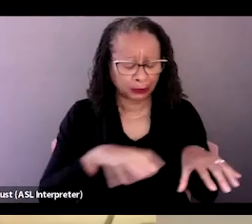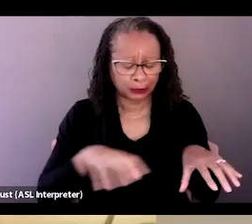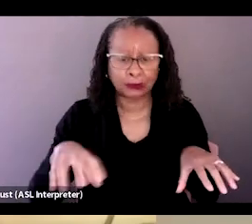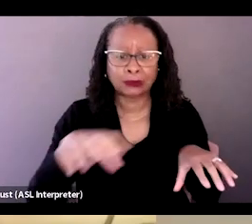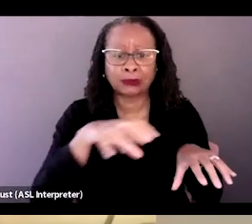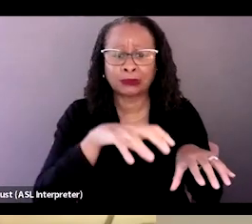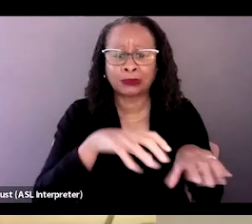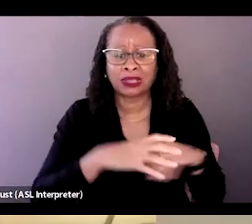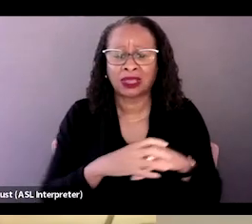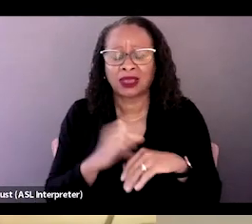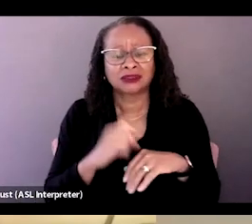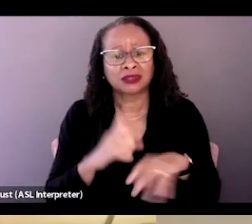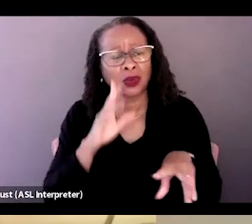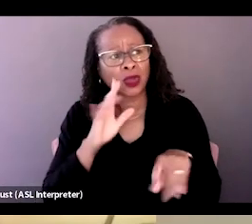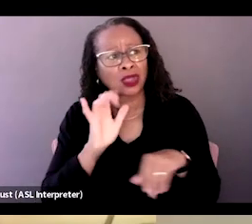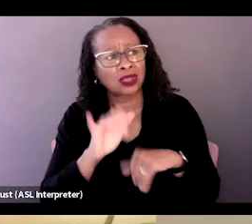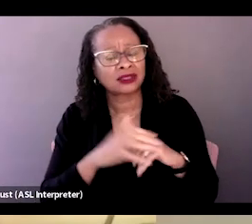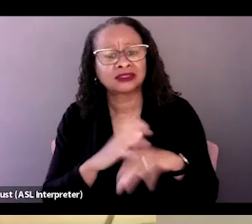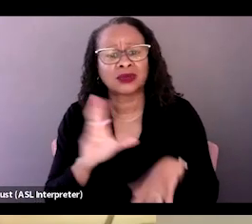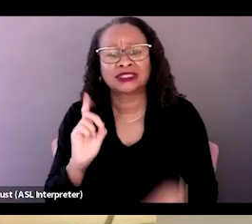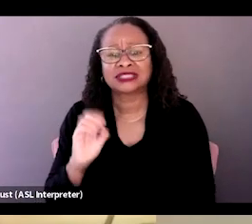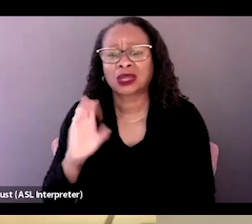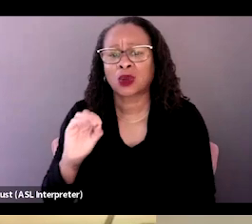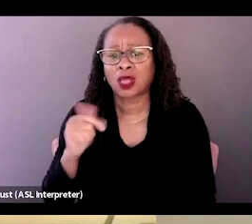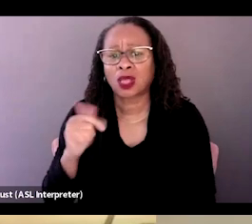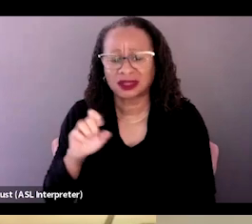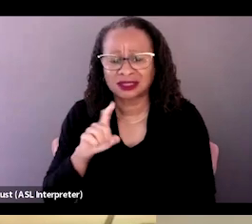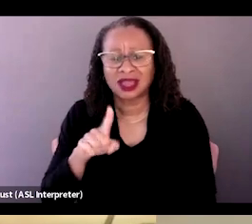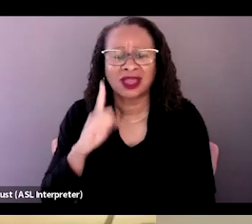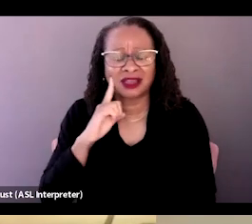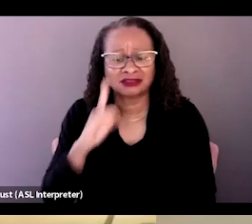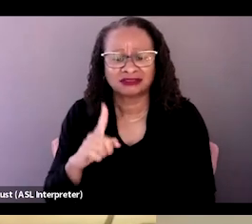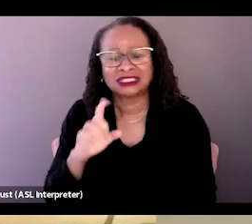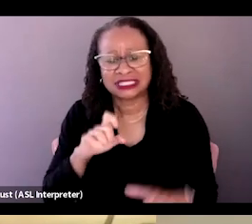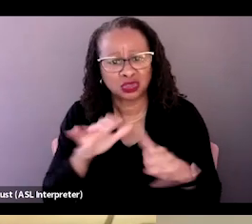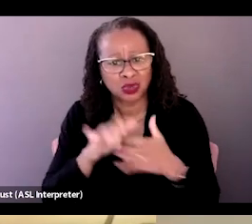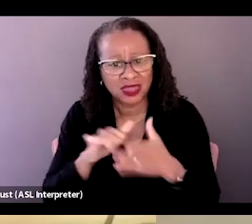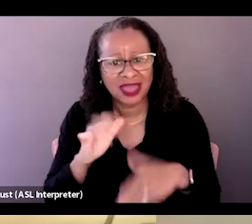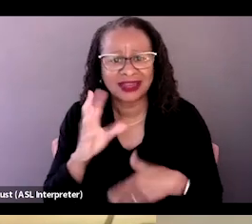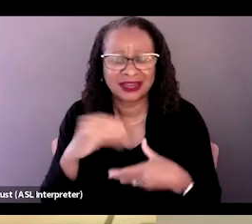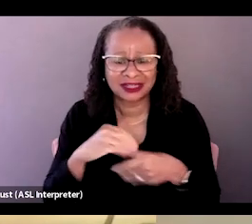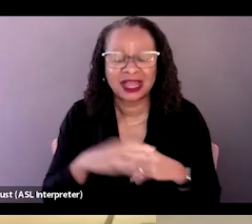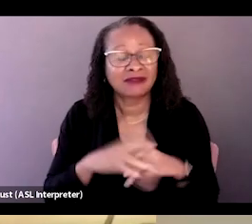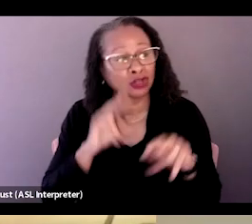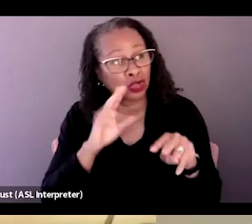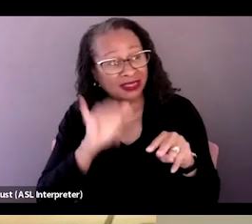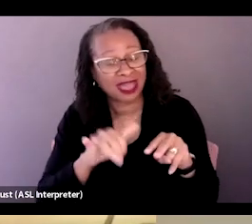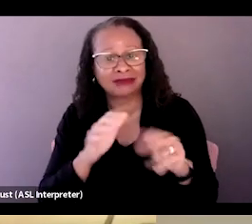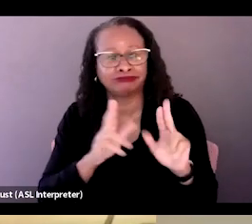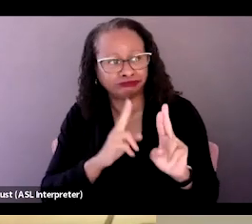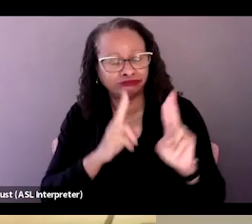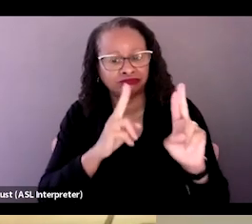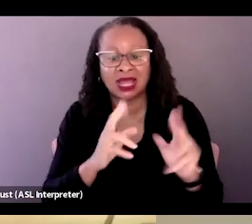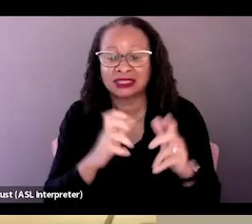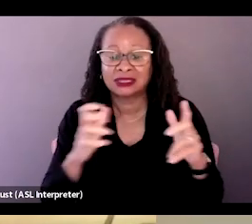looks like the Decalogue. And I definitely have to go and have a look. And then it was a big surprise because